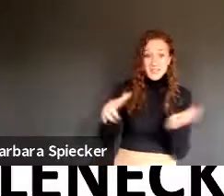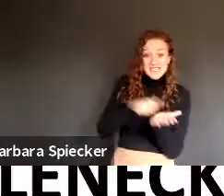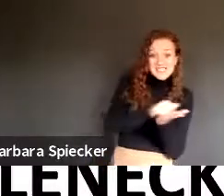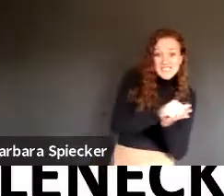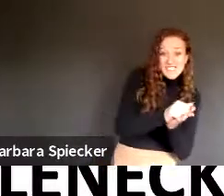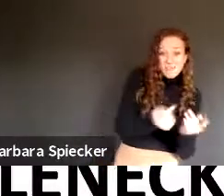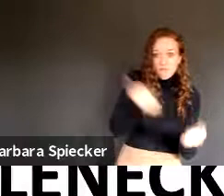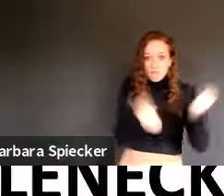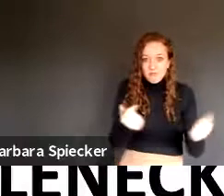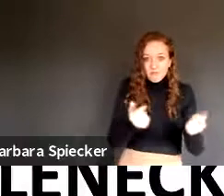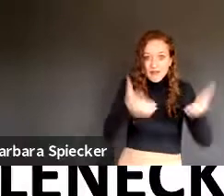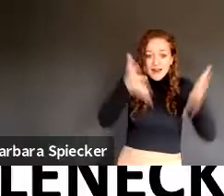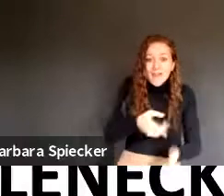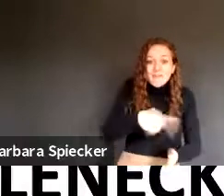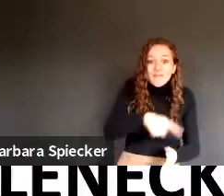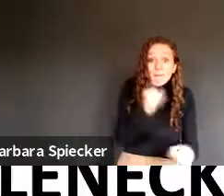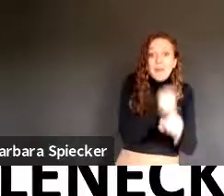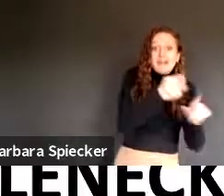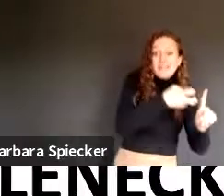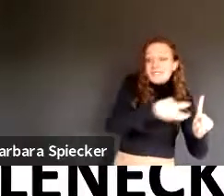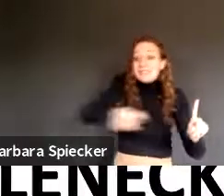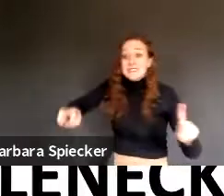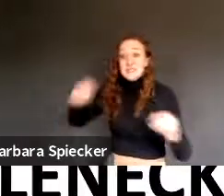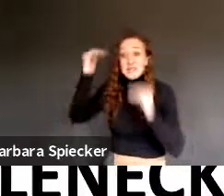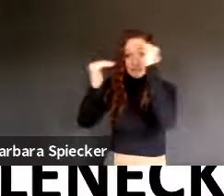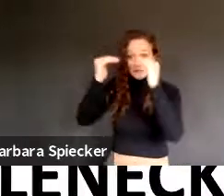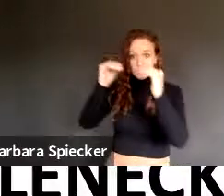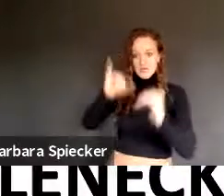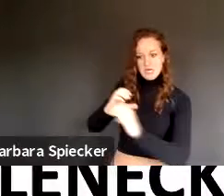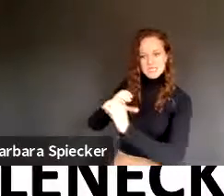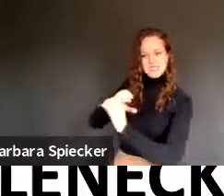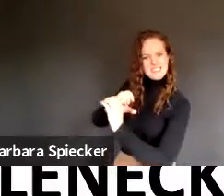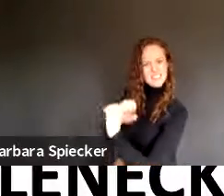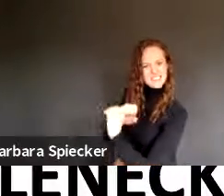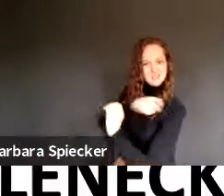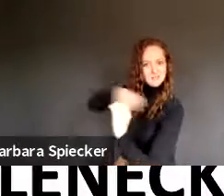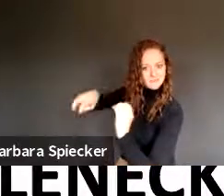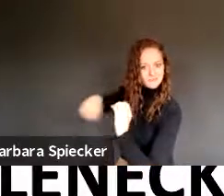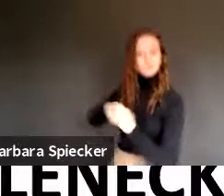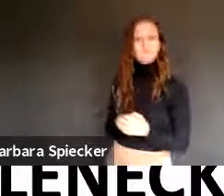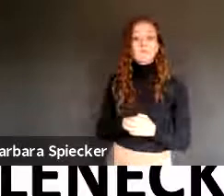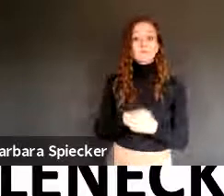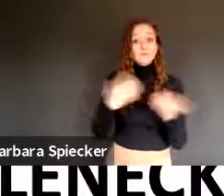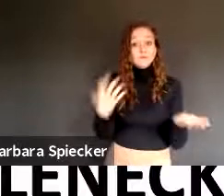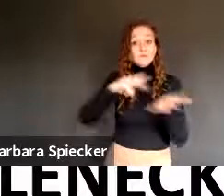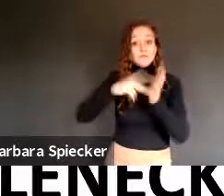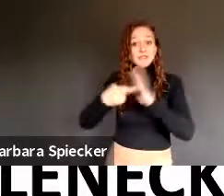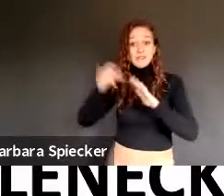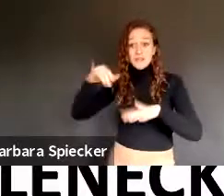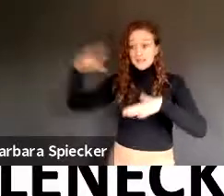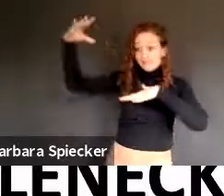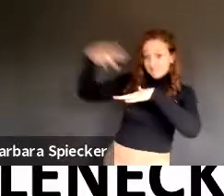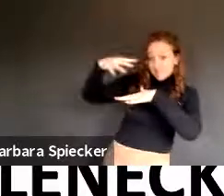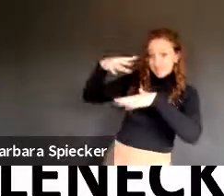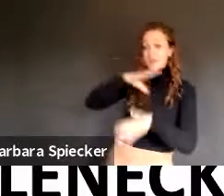herbivores graze on juveniles, which also creates a recruitment bottleneck. So then we have a combination, right, of shading and